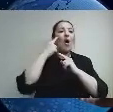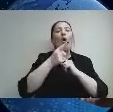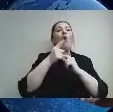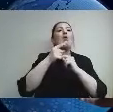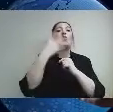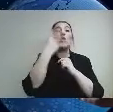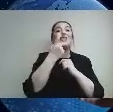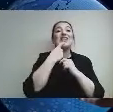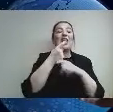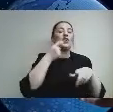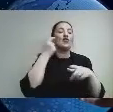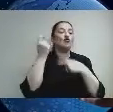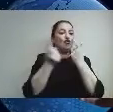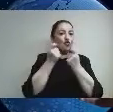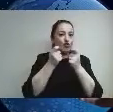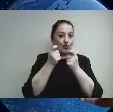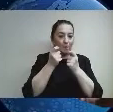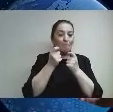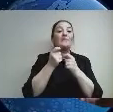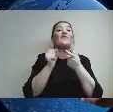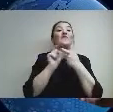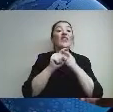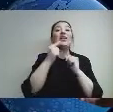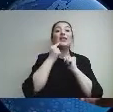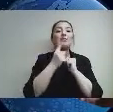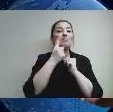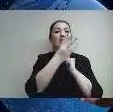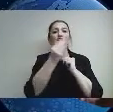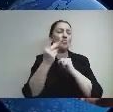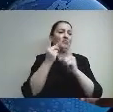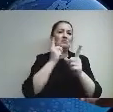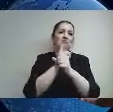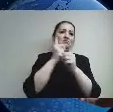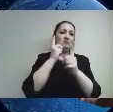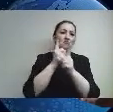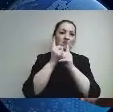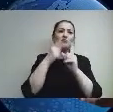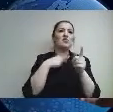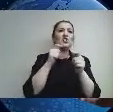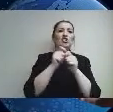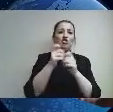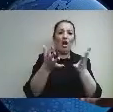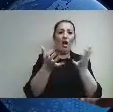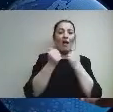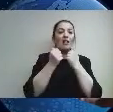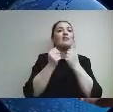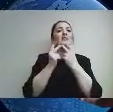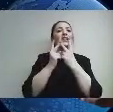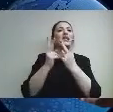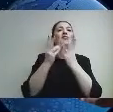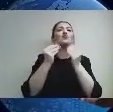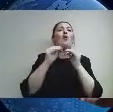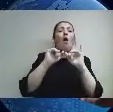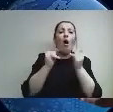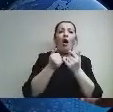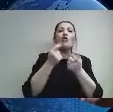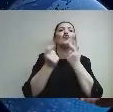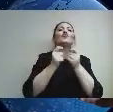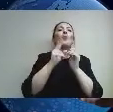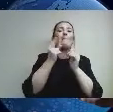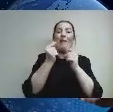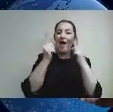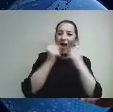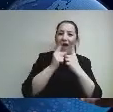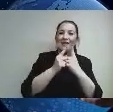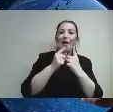area. I was generally on the payment side rather than the recruitment side of HR, but I realized that there were those